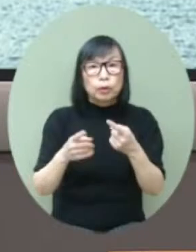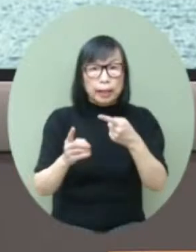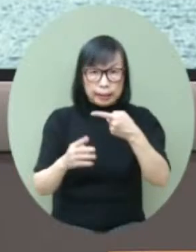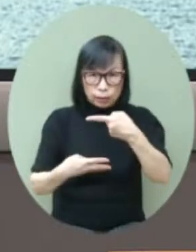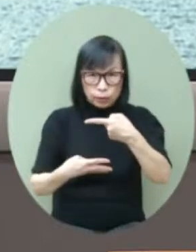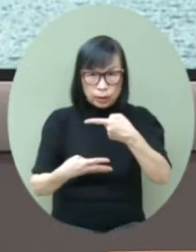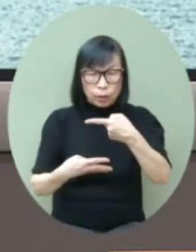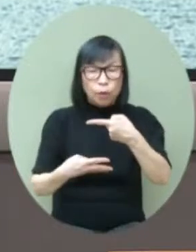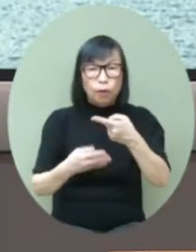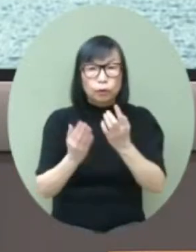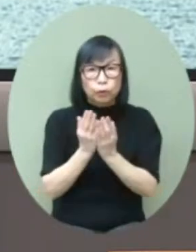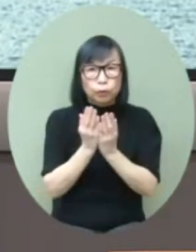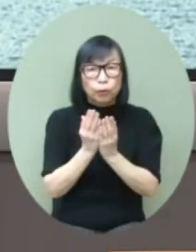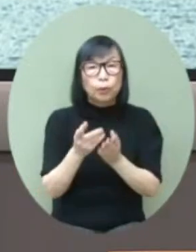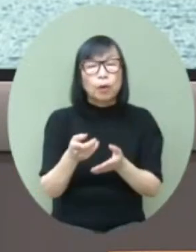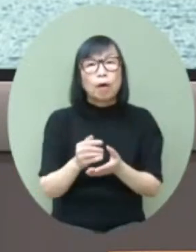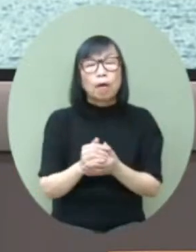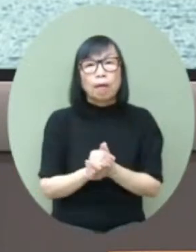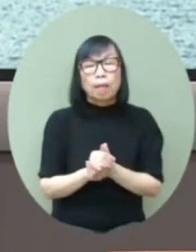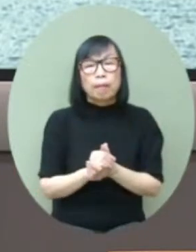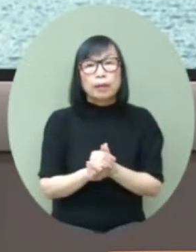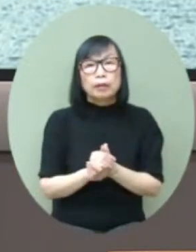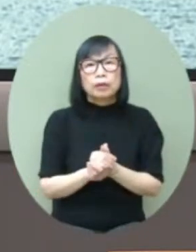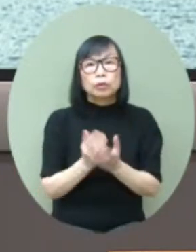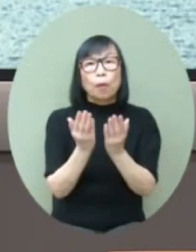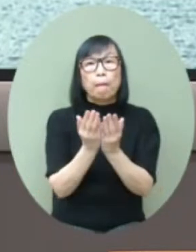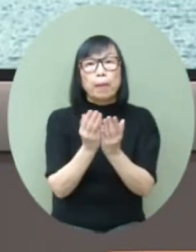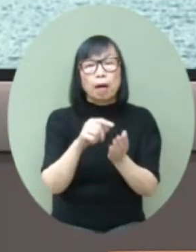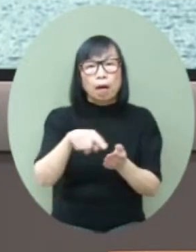Last day of attending school was the 4th of January.